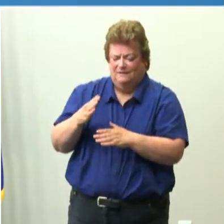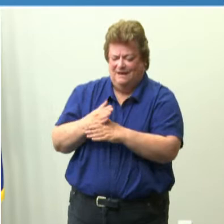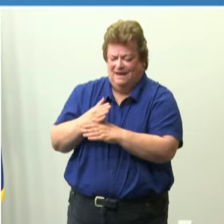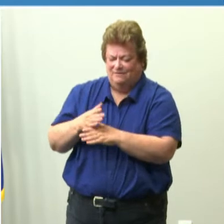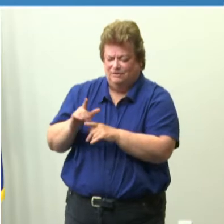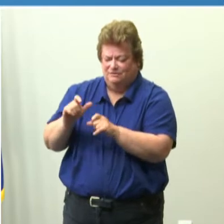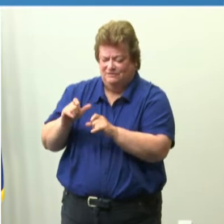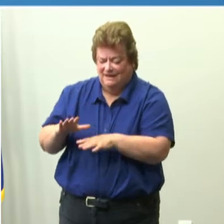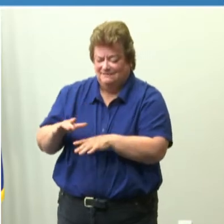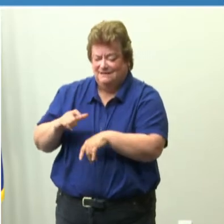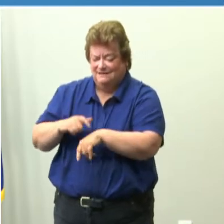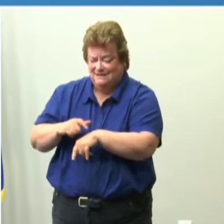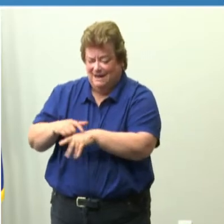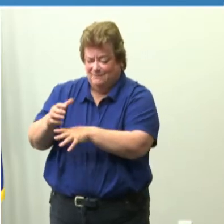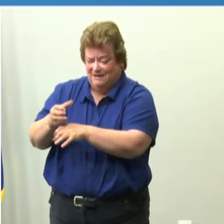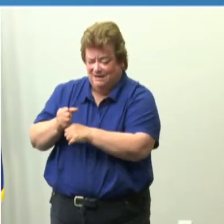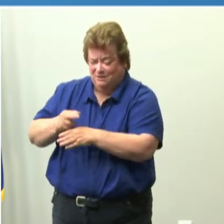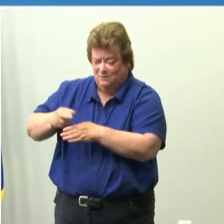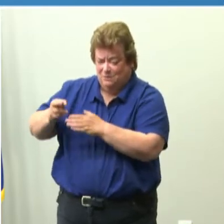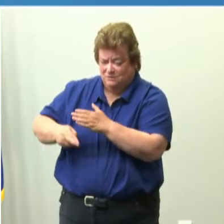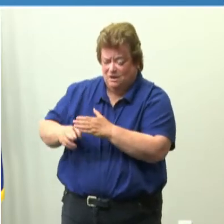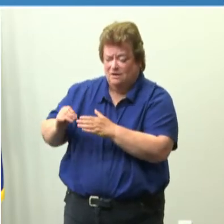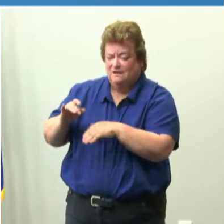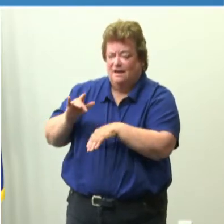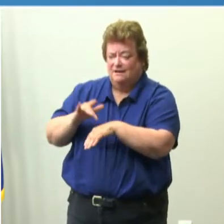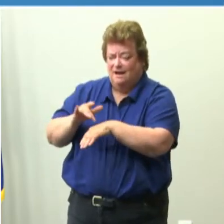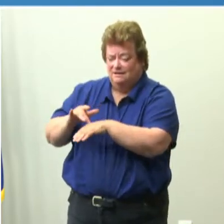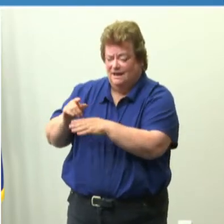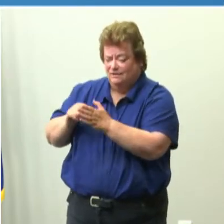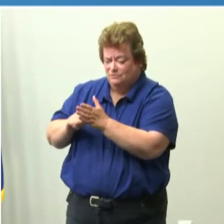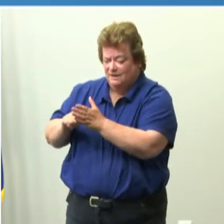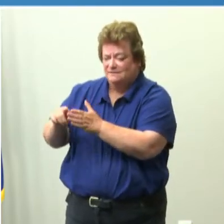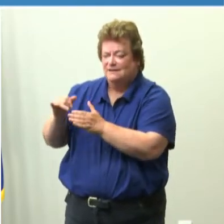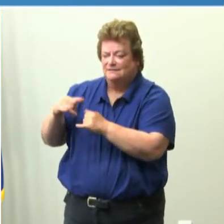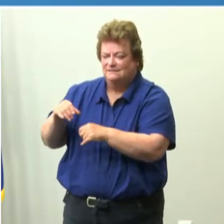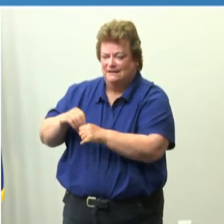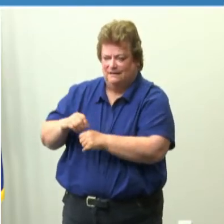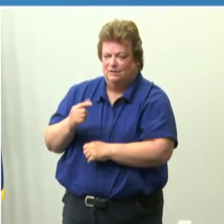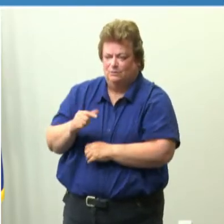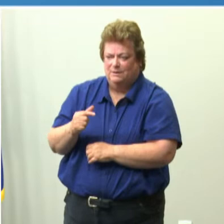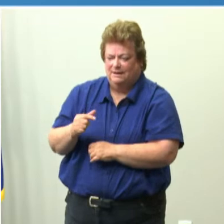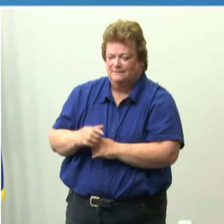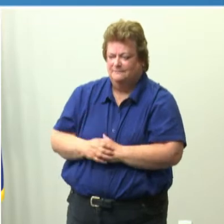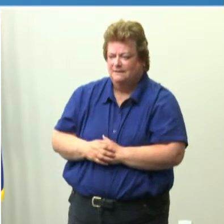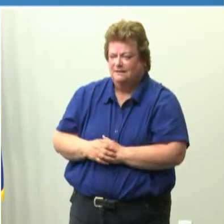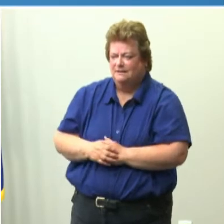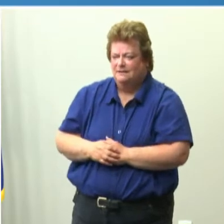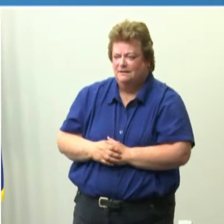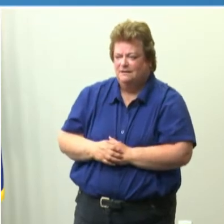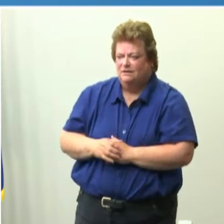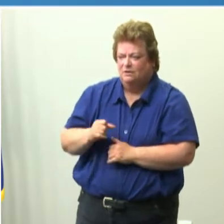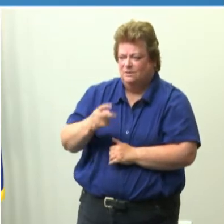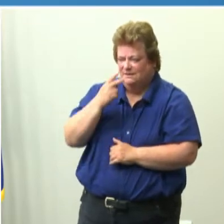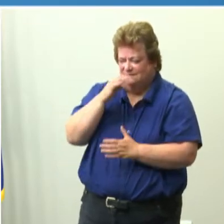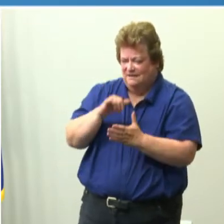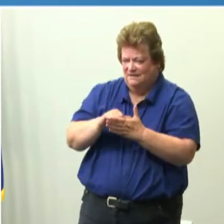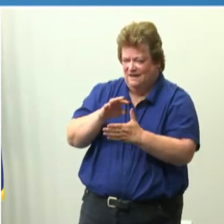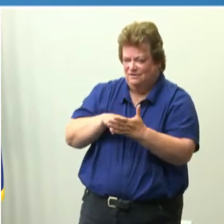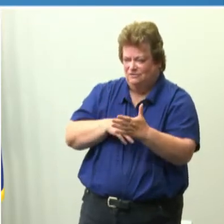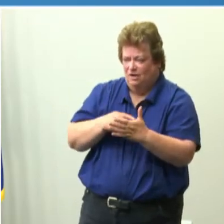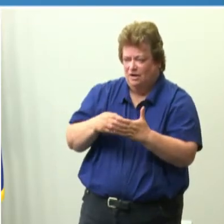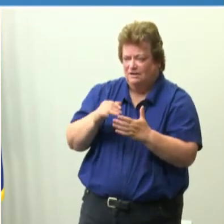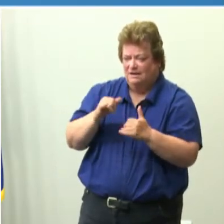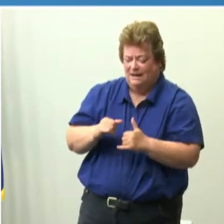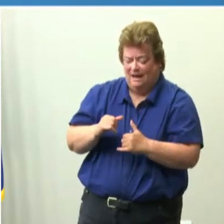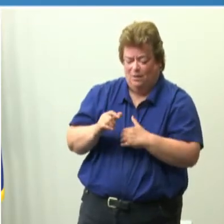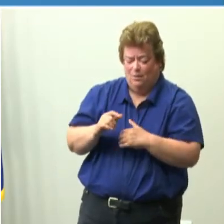testing turnaround time and contact tracing remain in green. As you can see on this chart, the current position of the